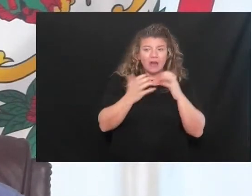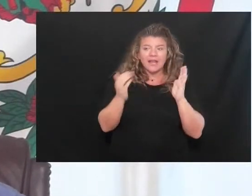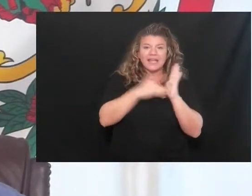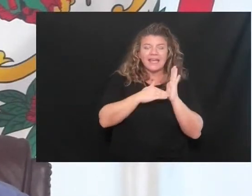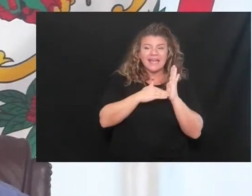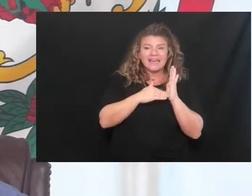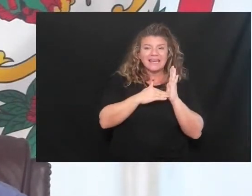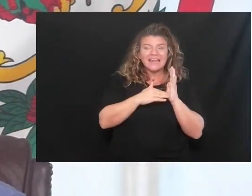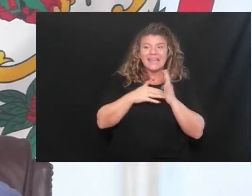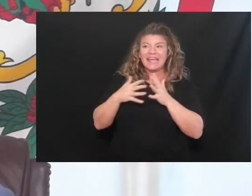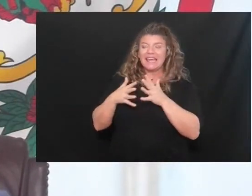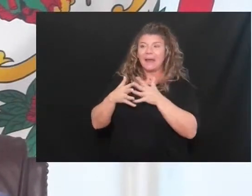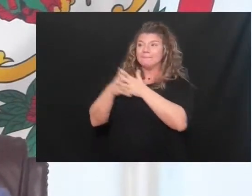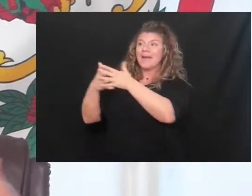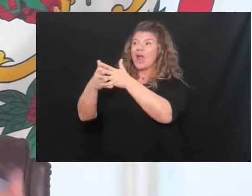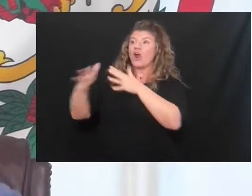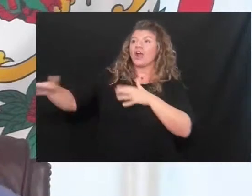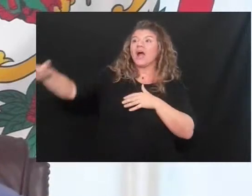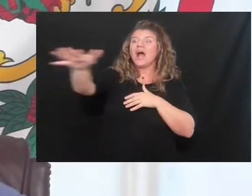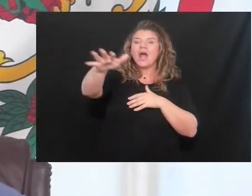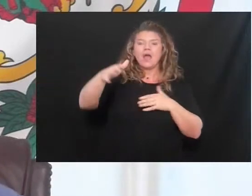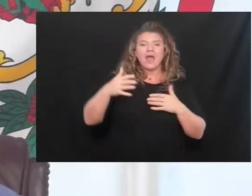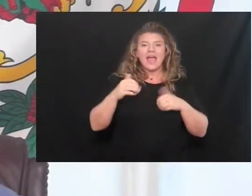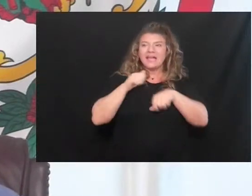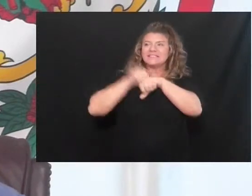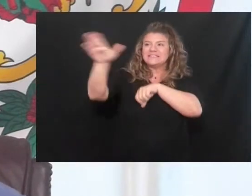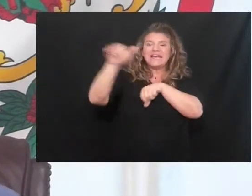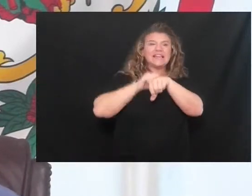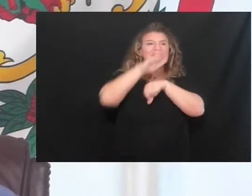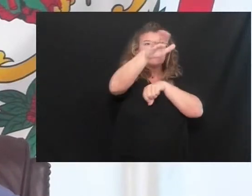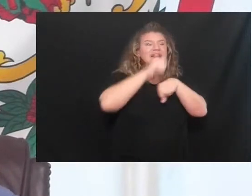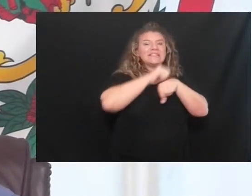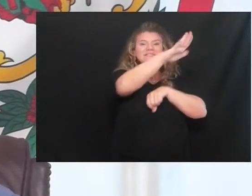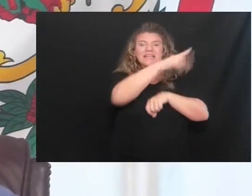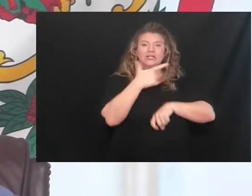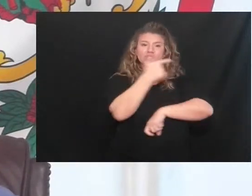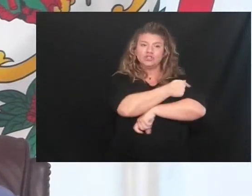within America, and we still want to export all kinds of